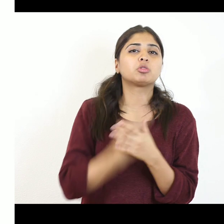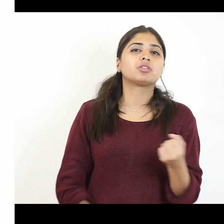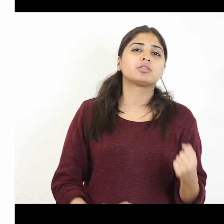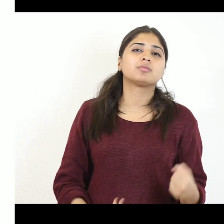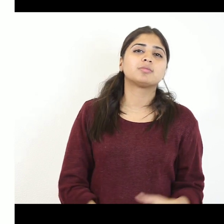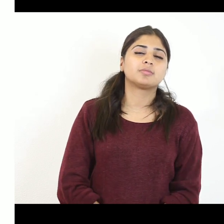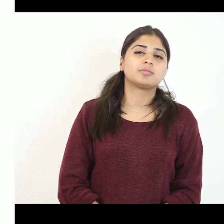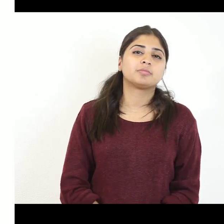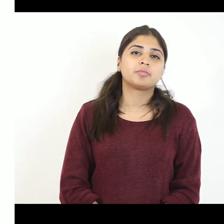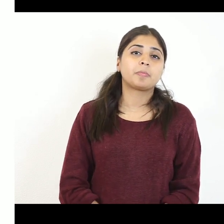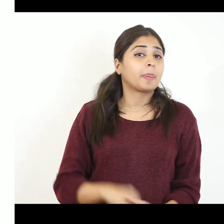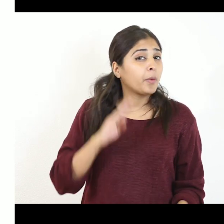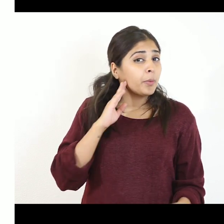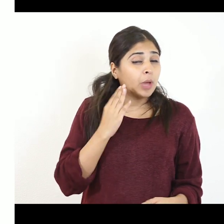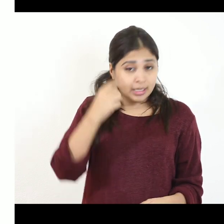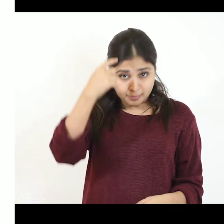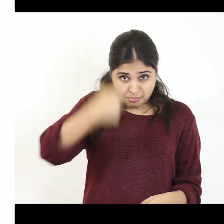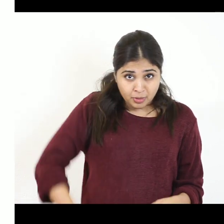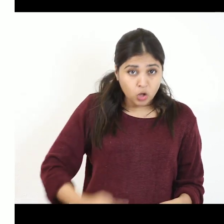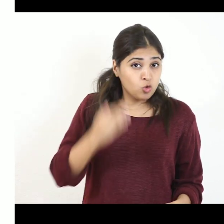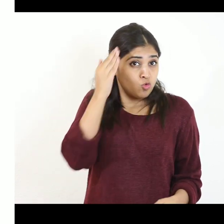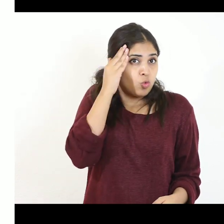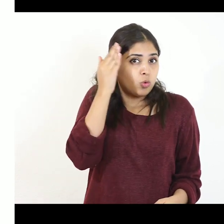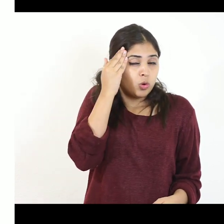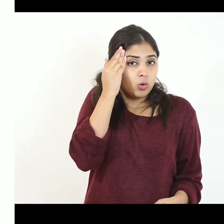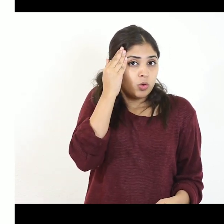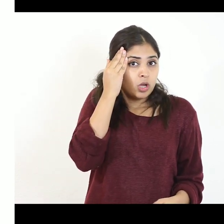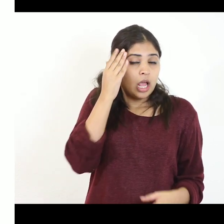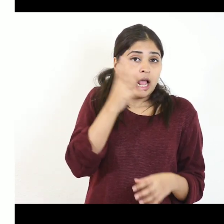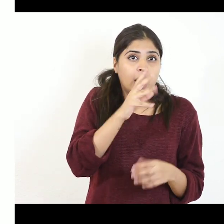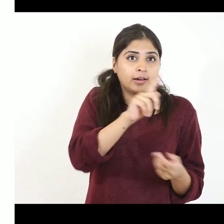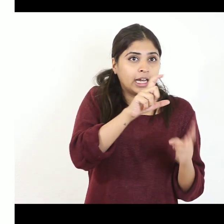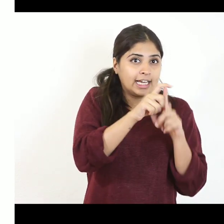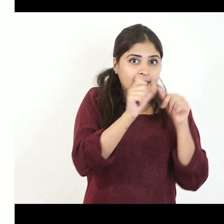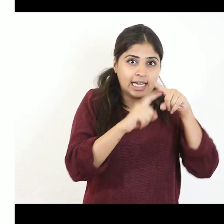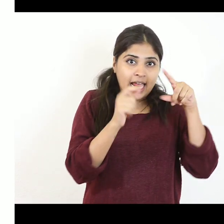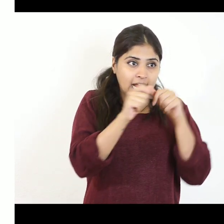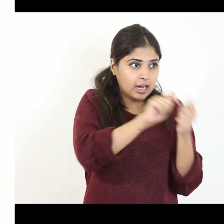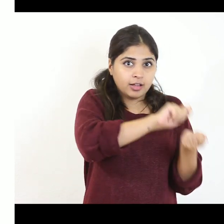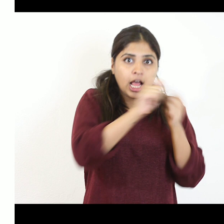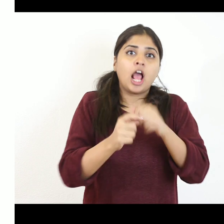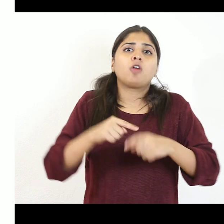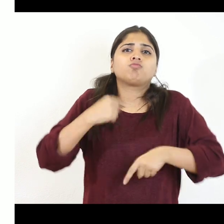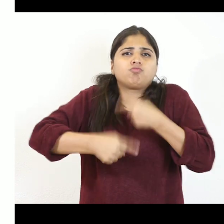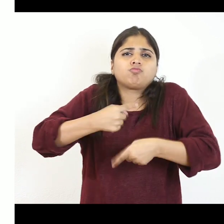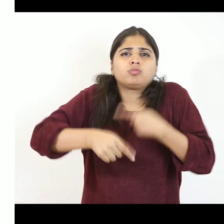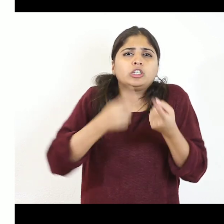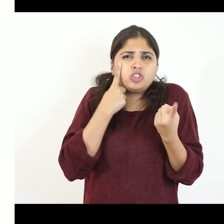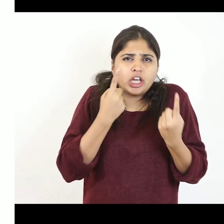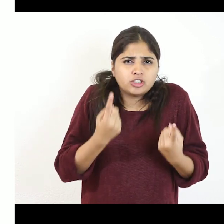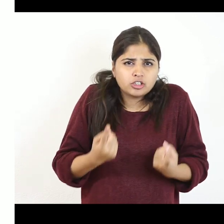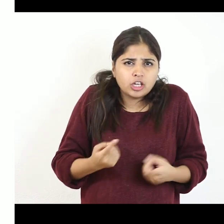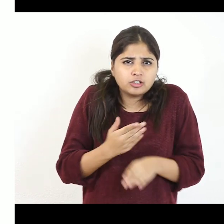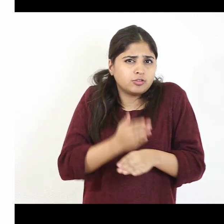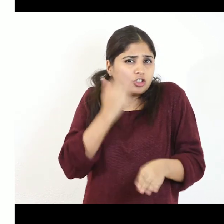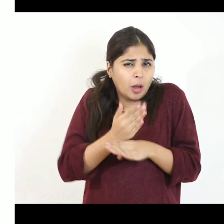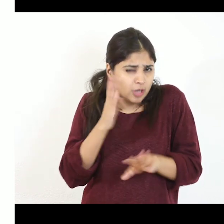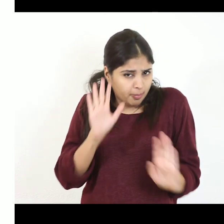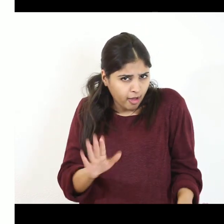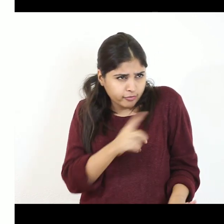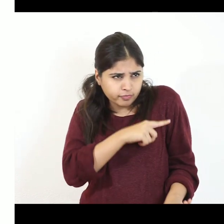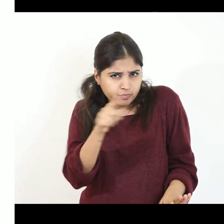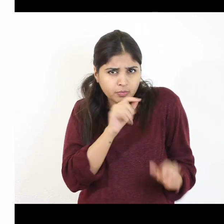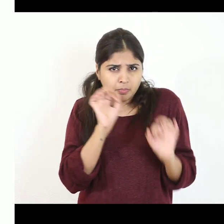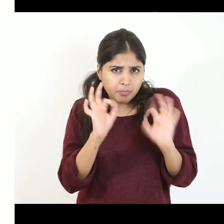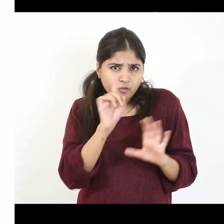operator knows transcribed data will continuously checked for accuracy, there is a heightened